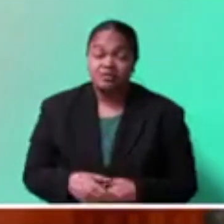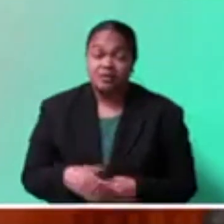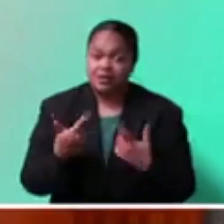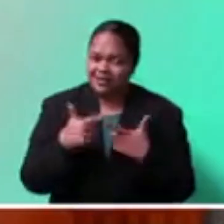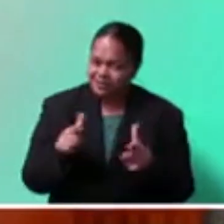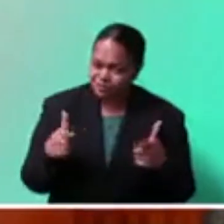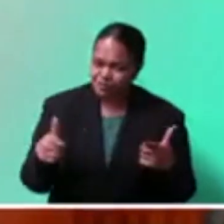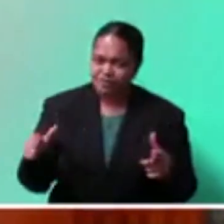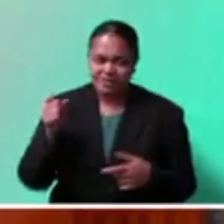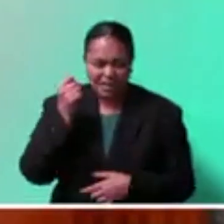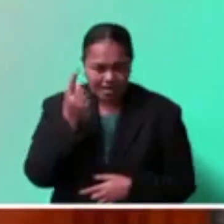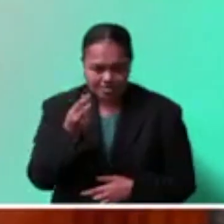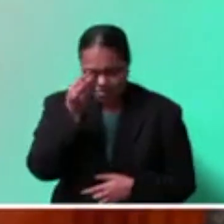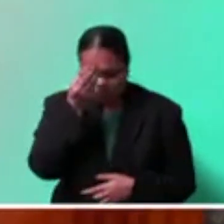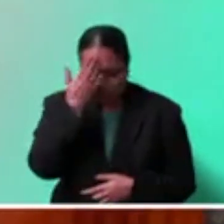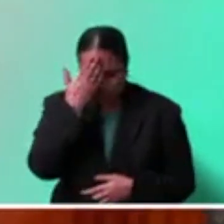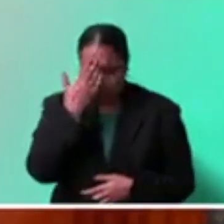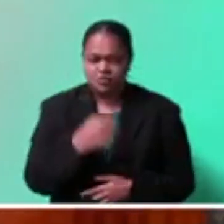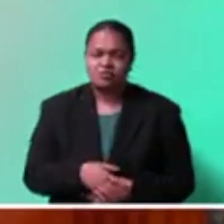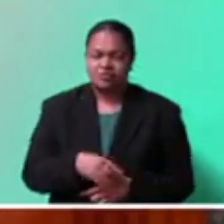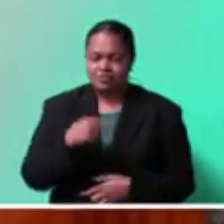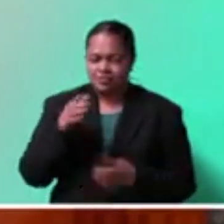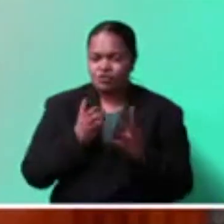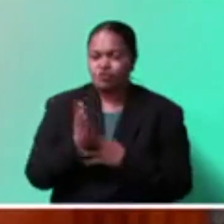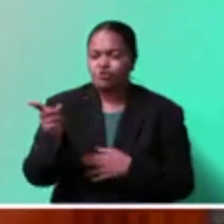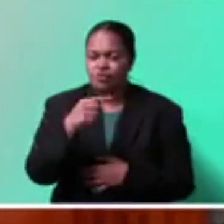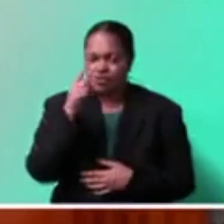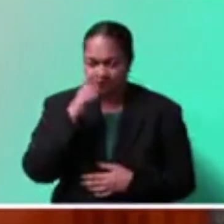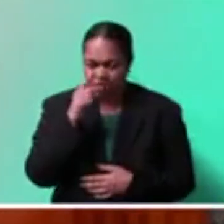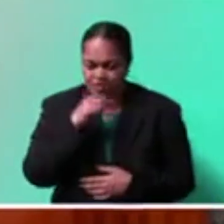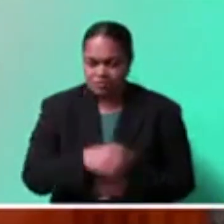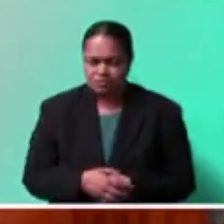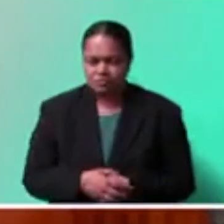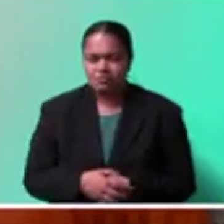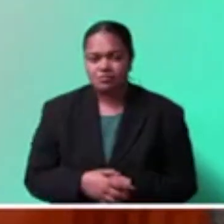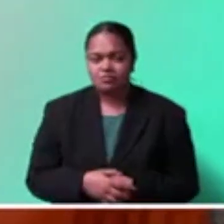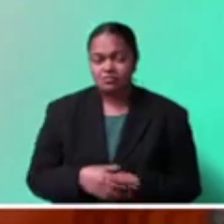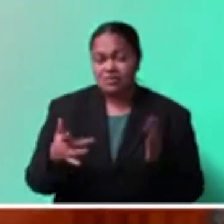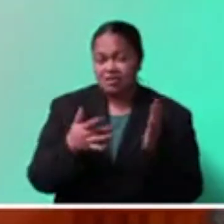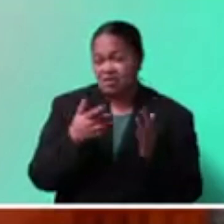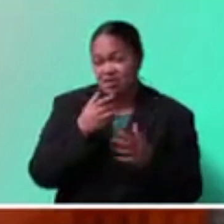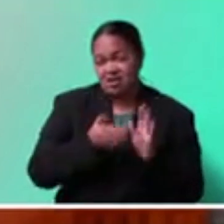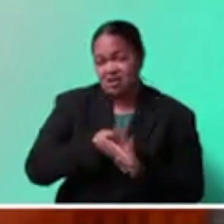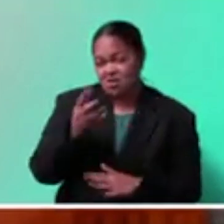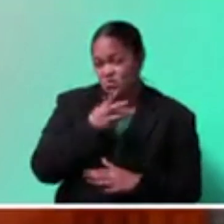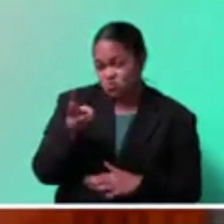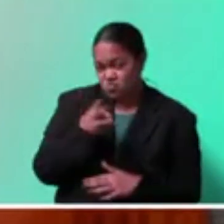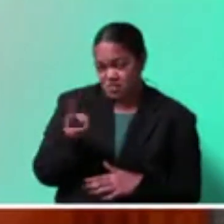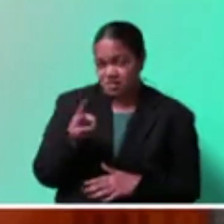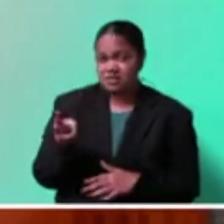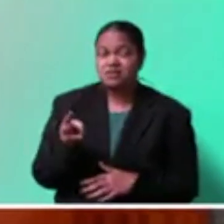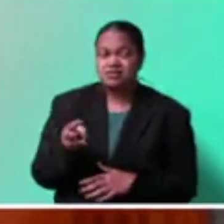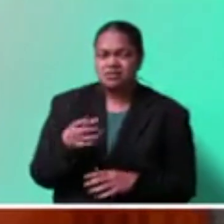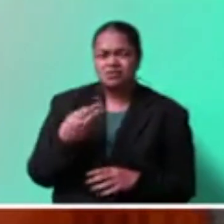is understood very simply by our people. The technical information, Honorable Speaker, to be communicated, especially